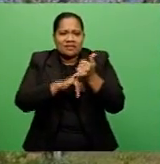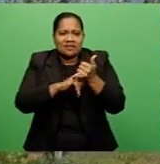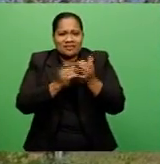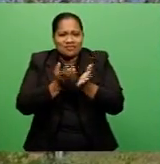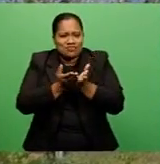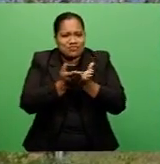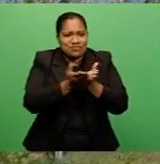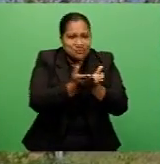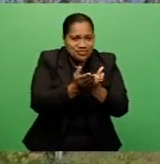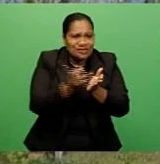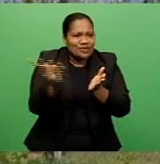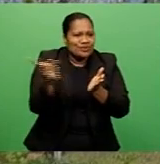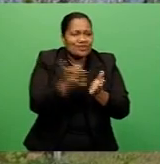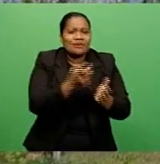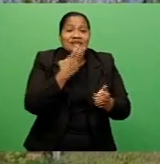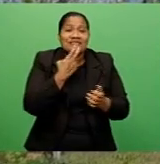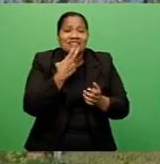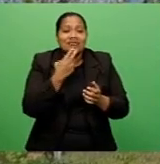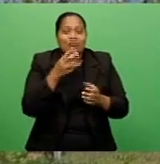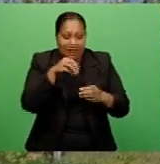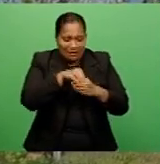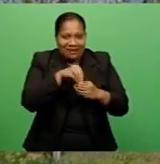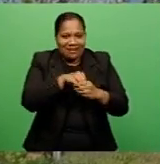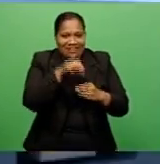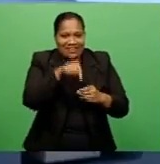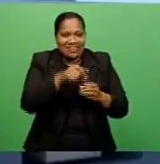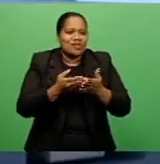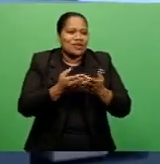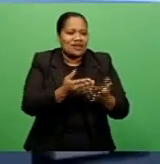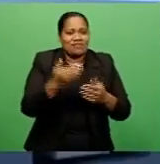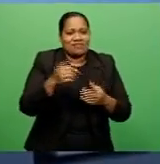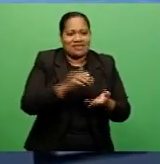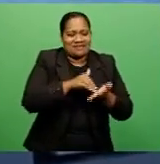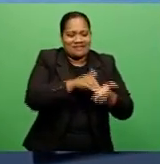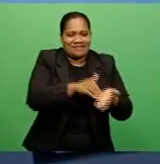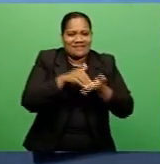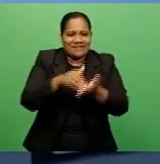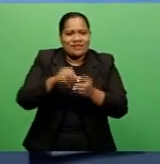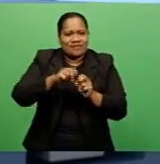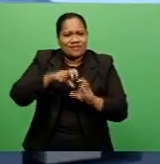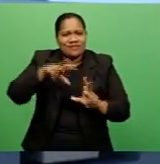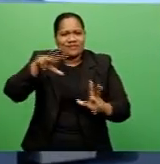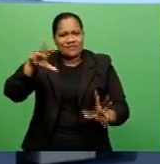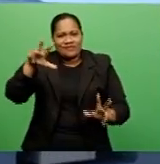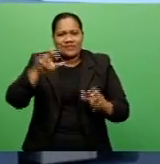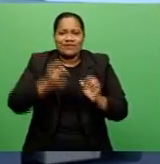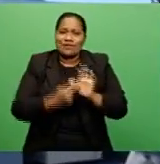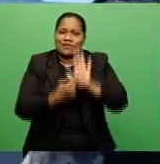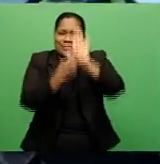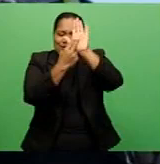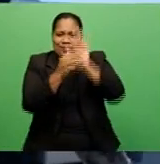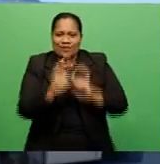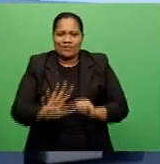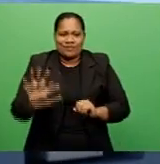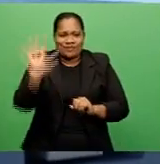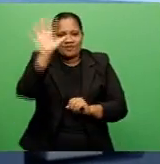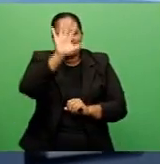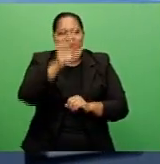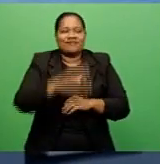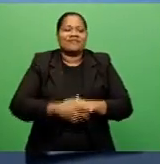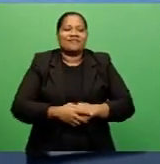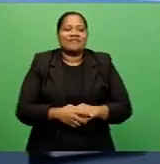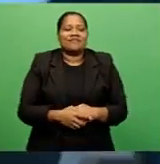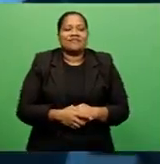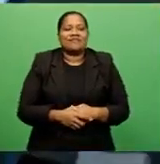in the restoring of lives of those that were battered by the Category 5 cyclone Nyasa in the Northern Division. Corey Tandulala,